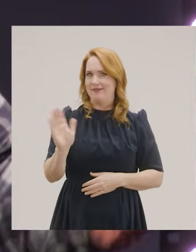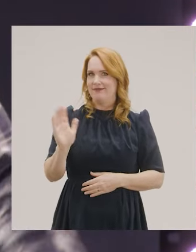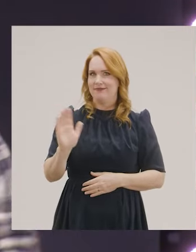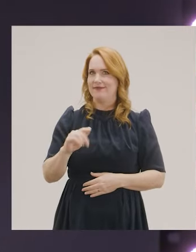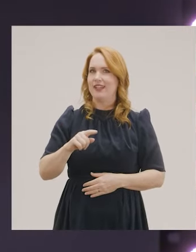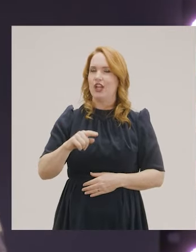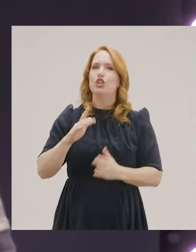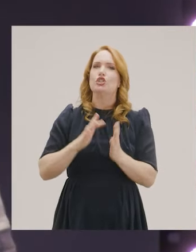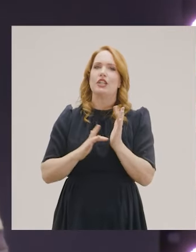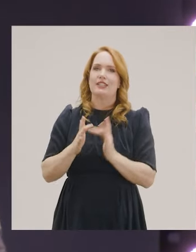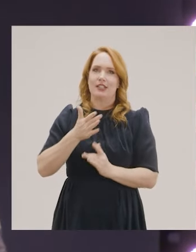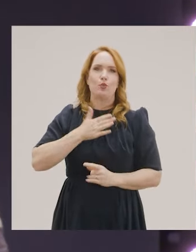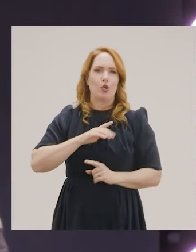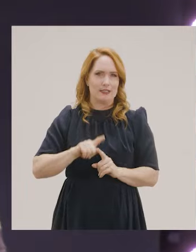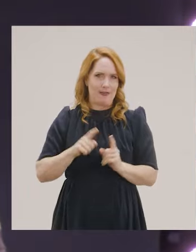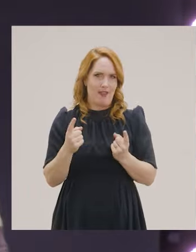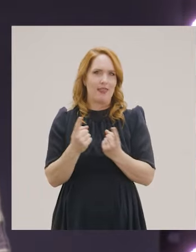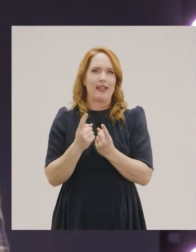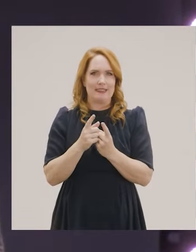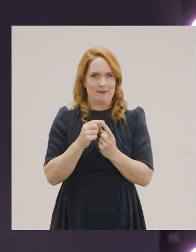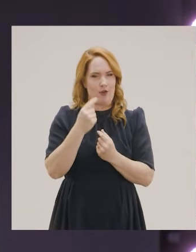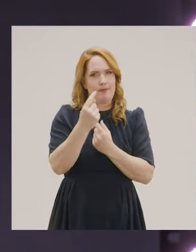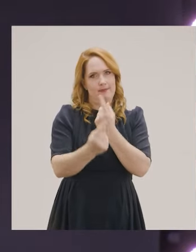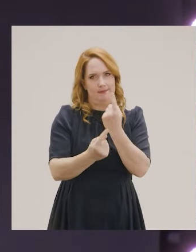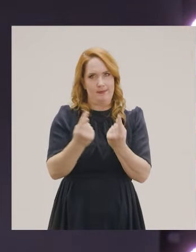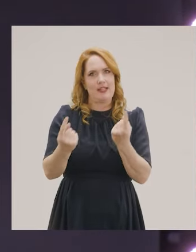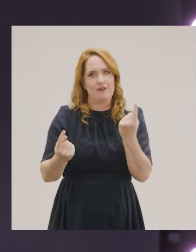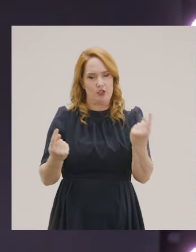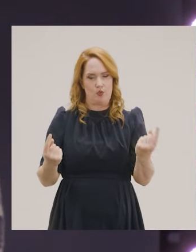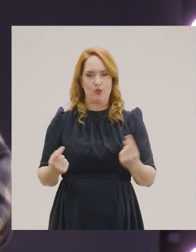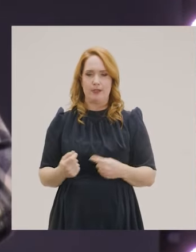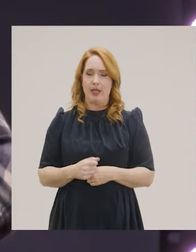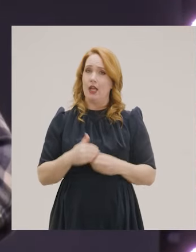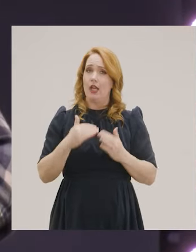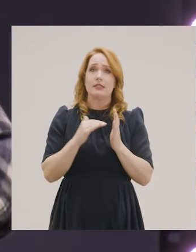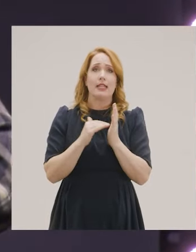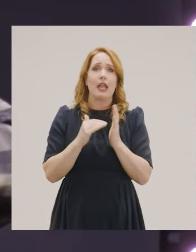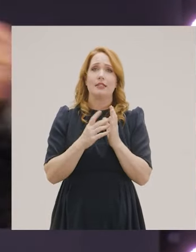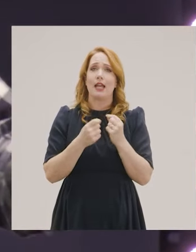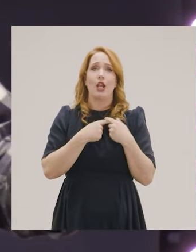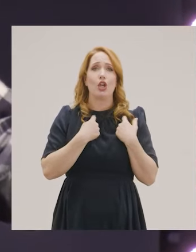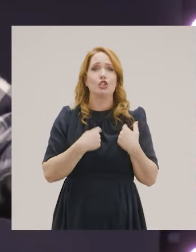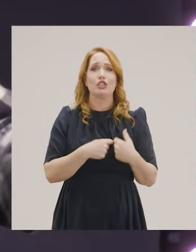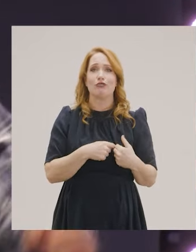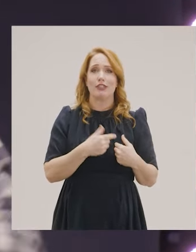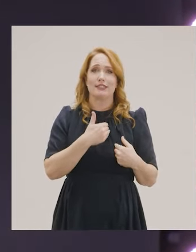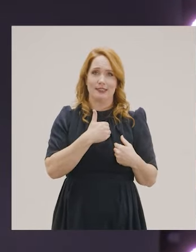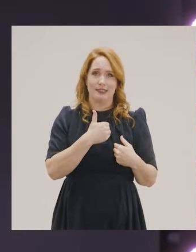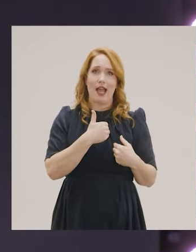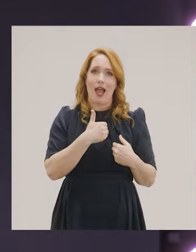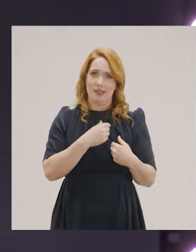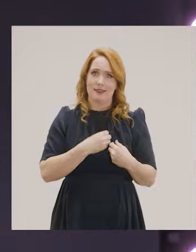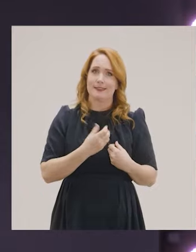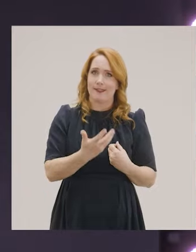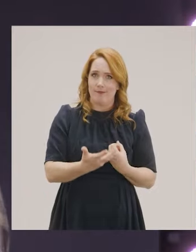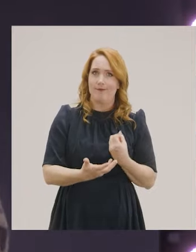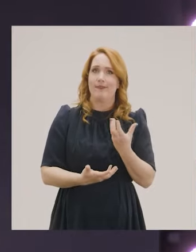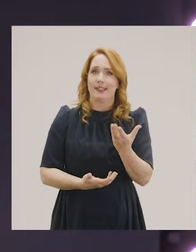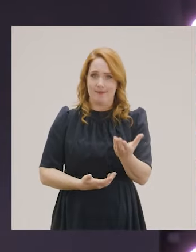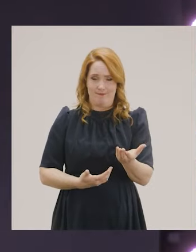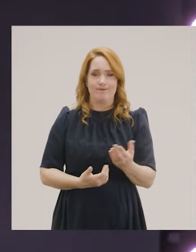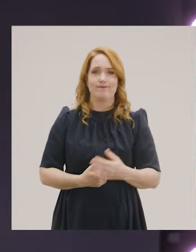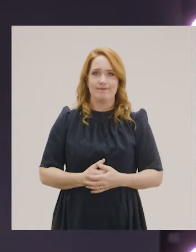things of different people. But he didn't need to say anything to Zacchaeus, but Zacchaeus' heart just was generous anyway. And